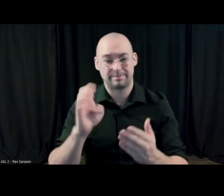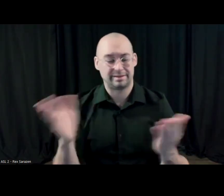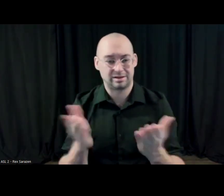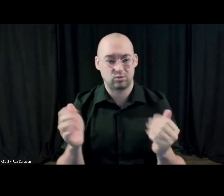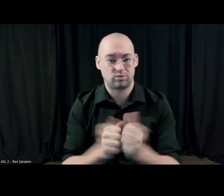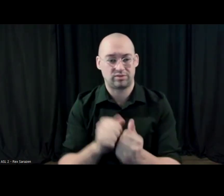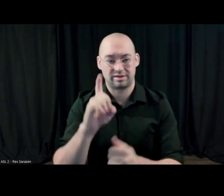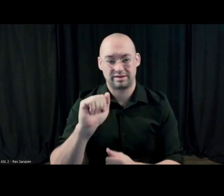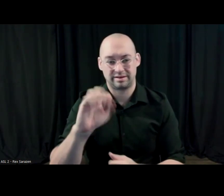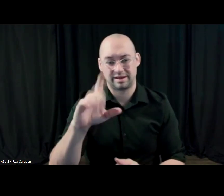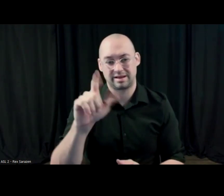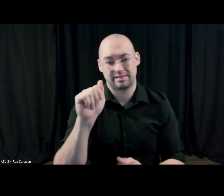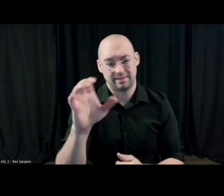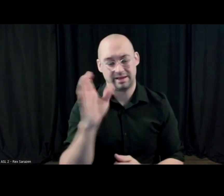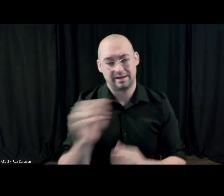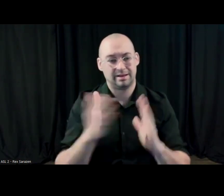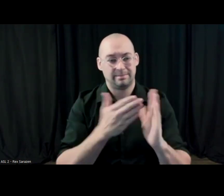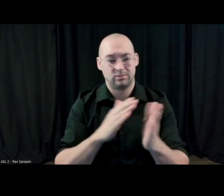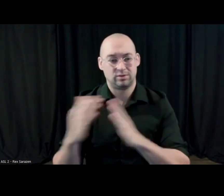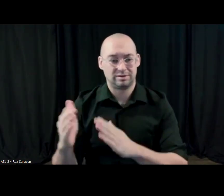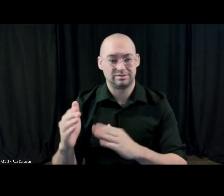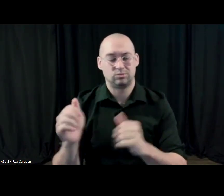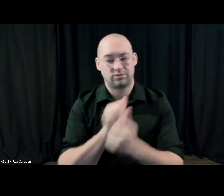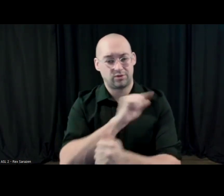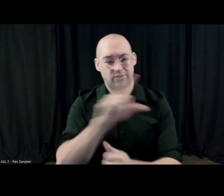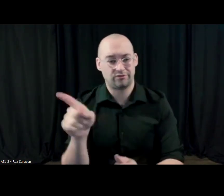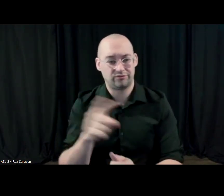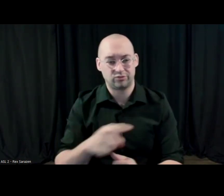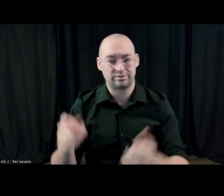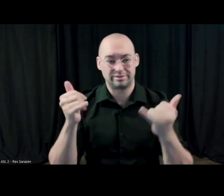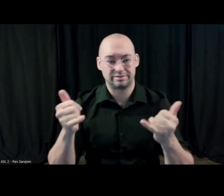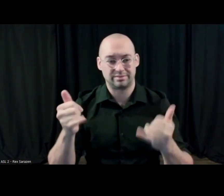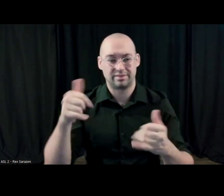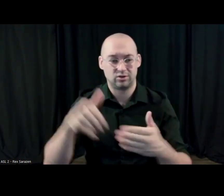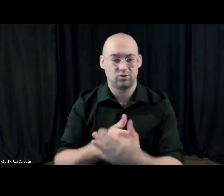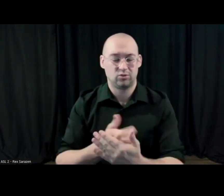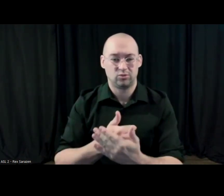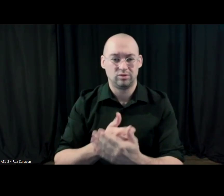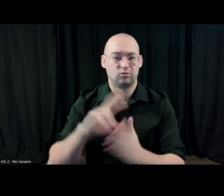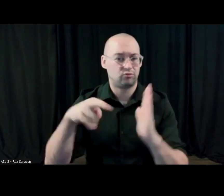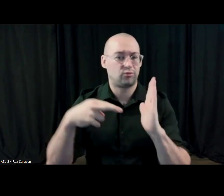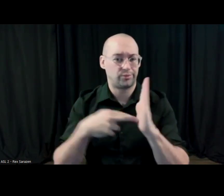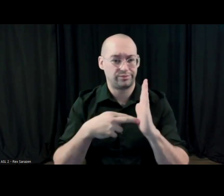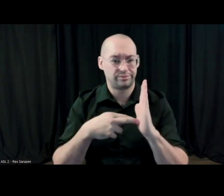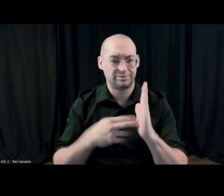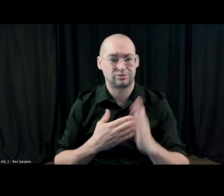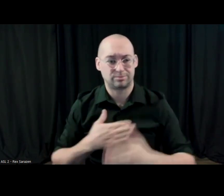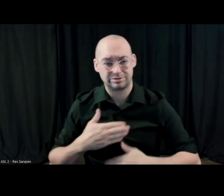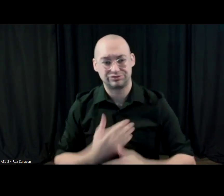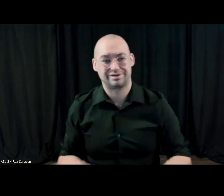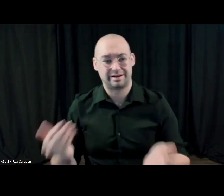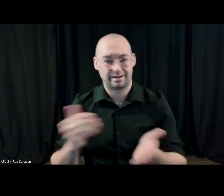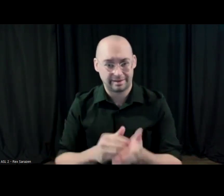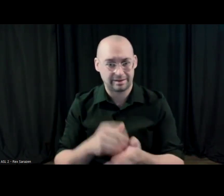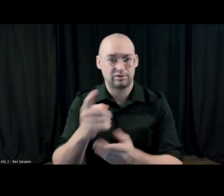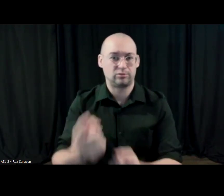community, in community with all of you this morning in this new capacity. So appreciate again you coming to this